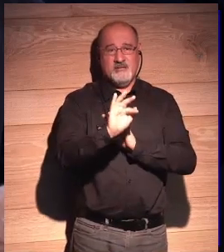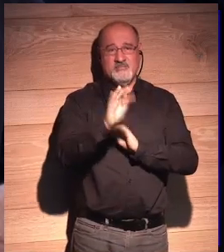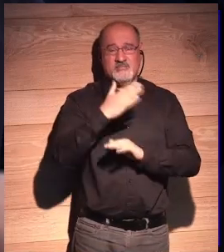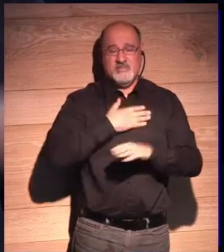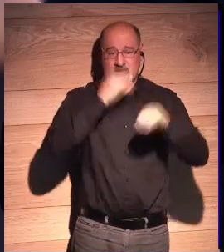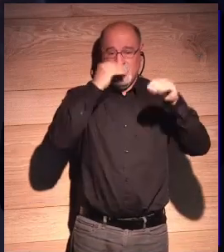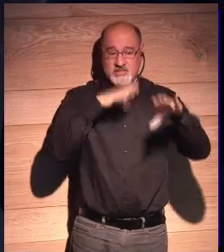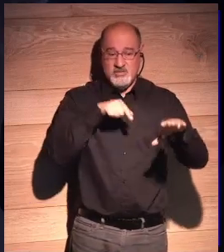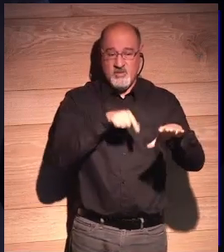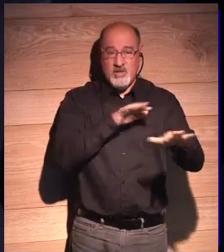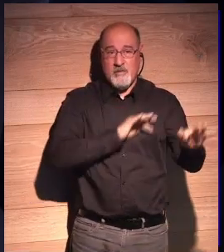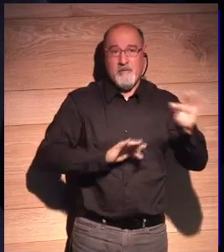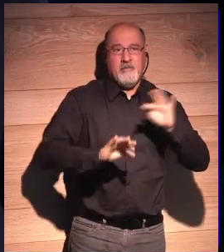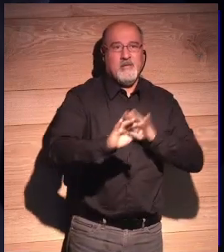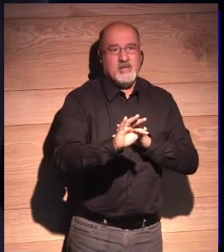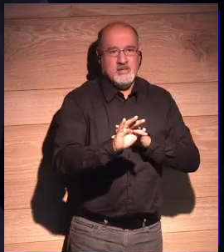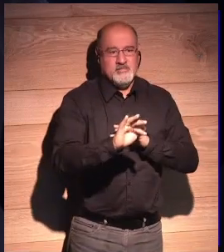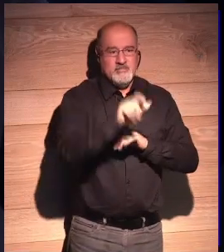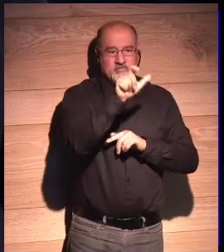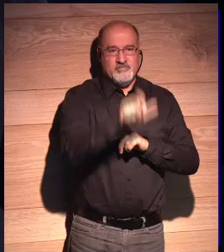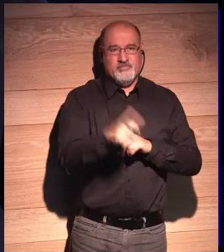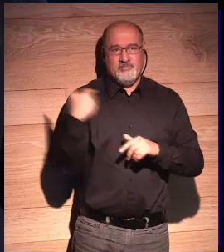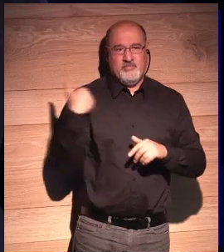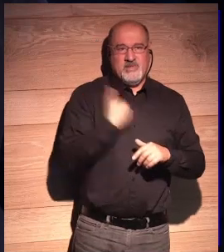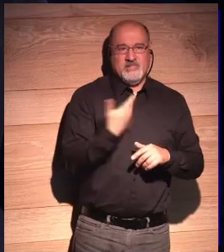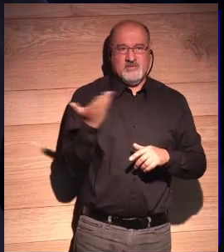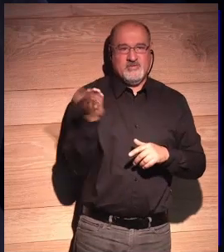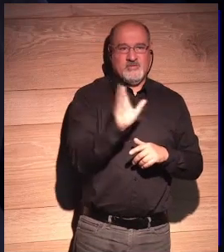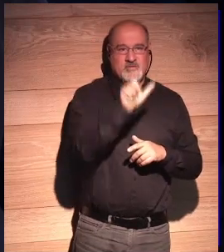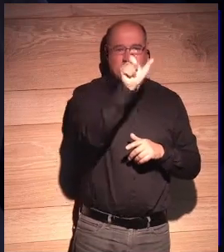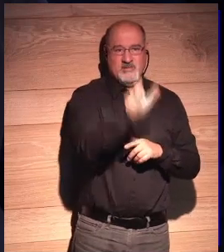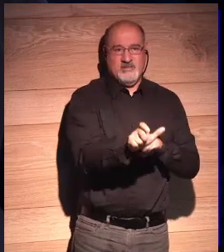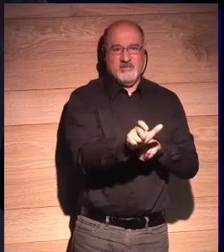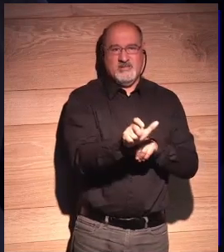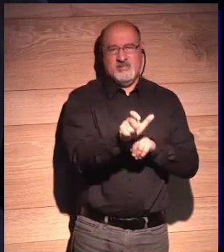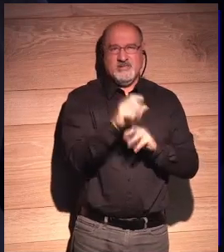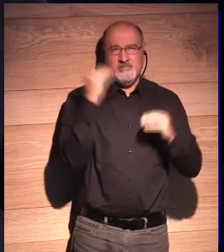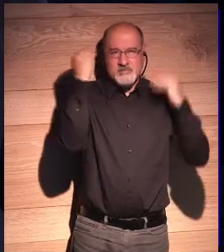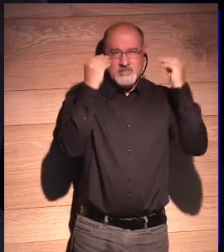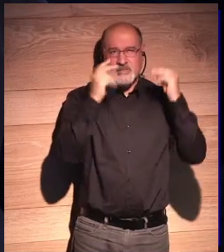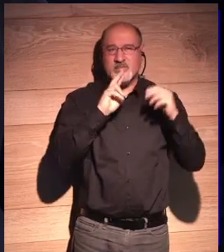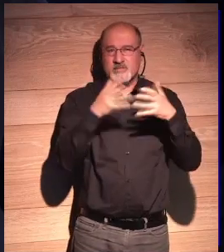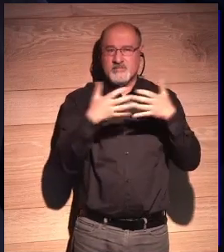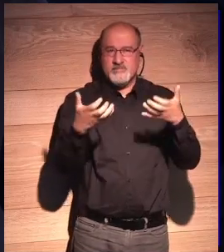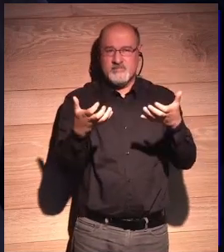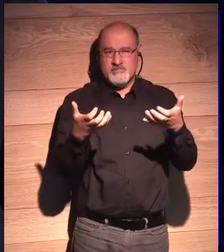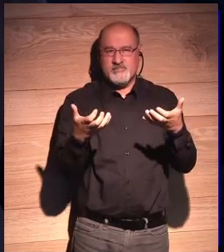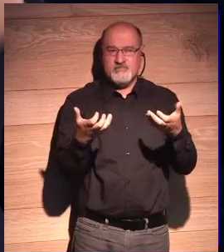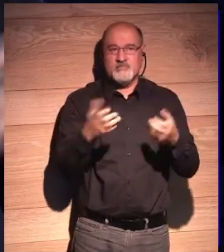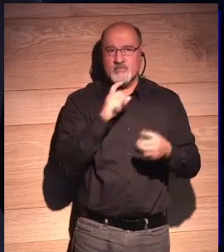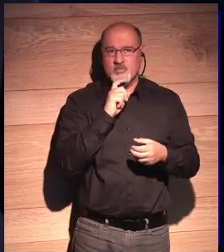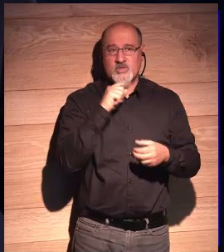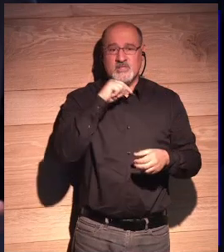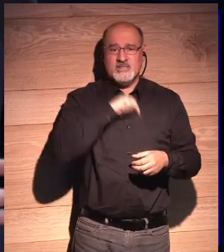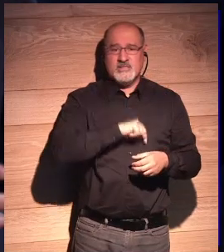was I'm trying to think how to say it. It's I just felt like I was